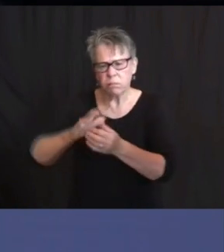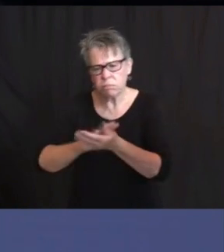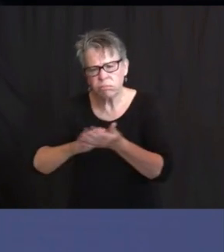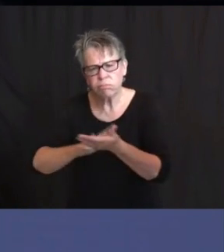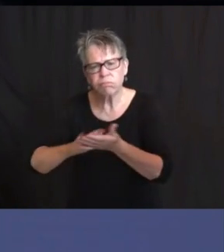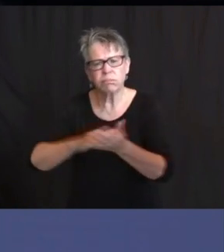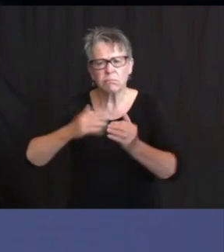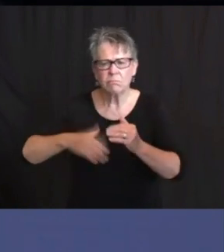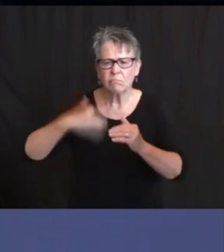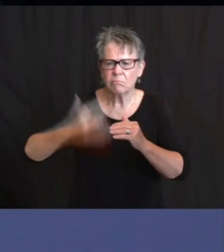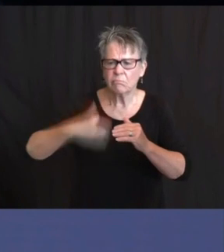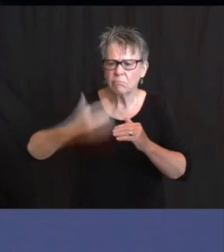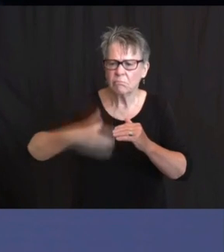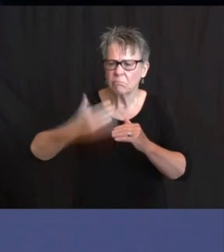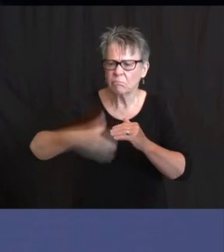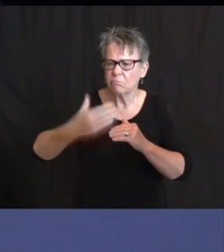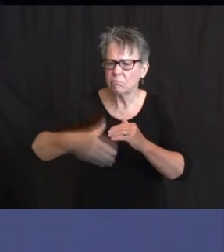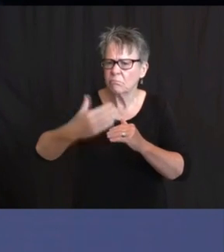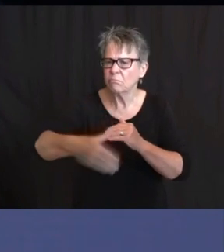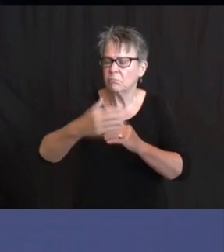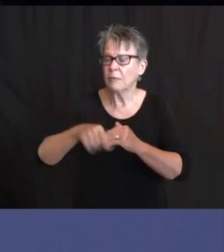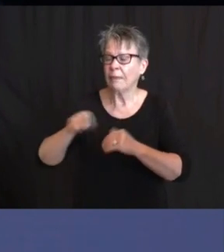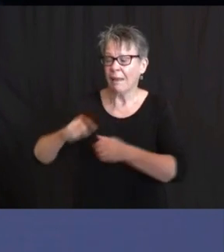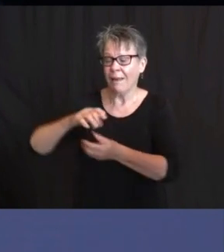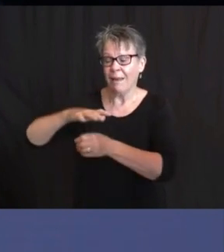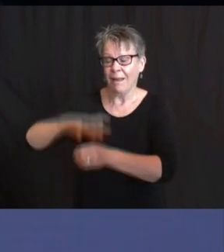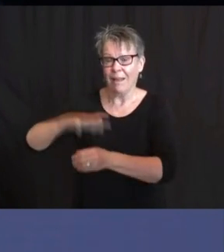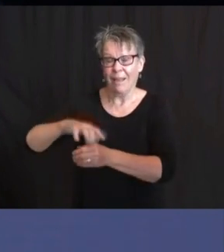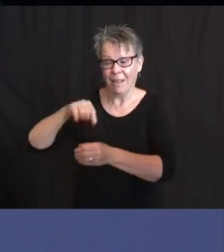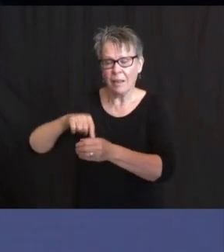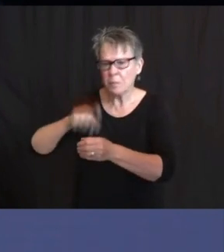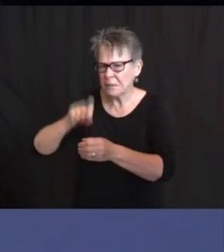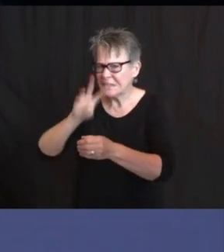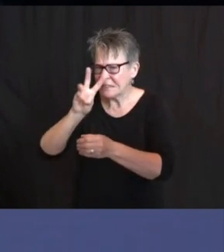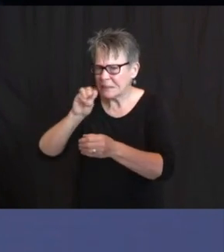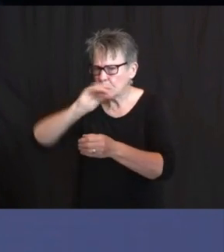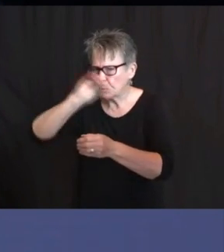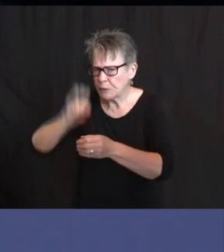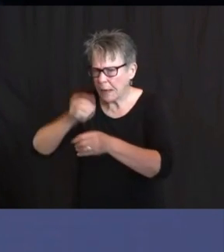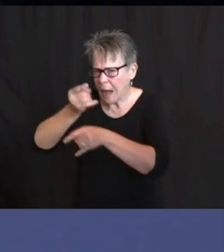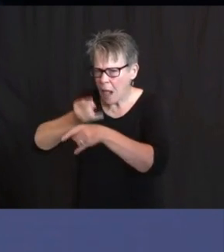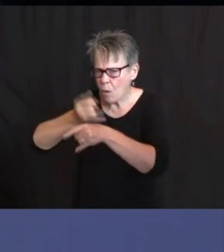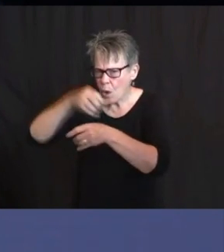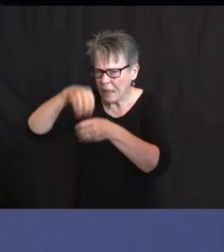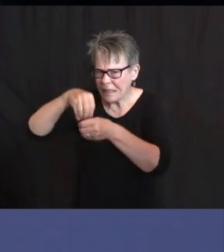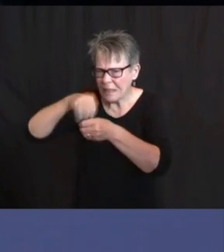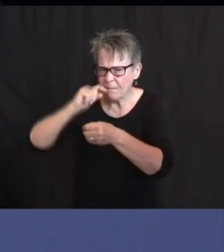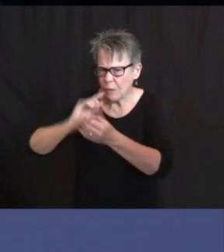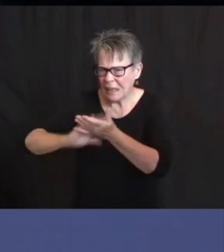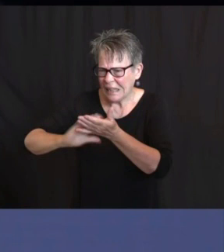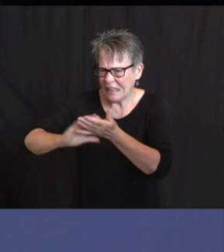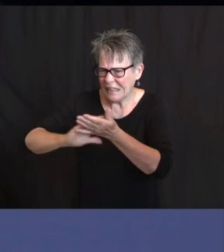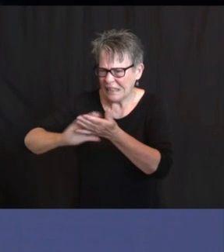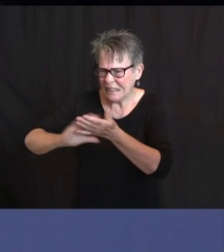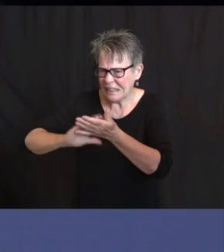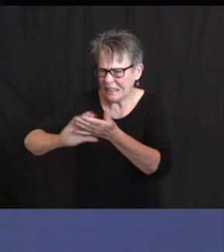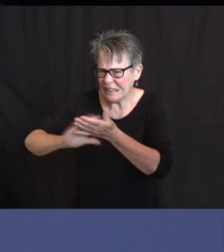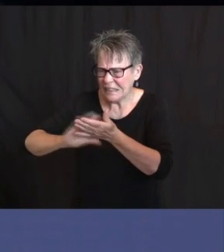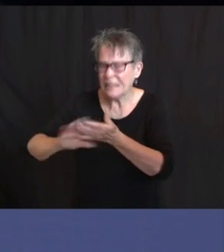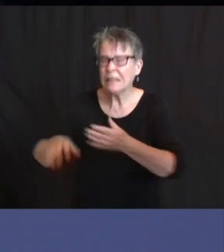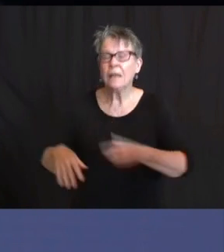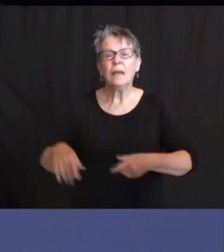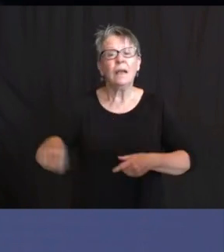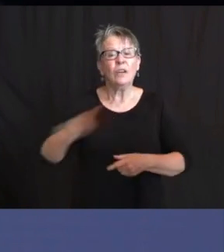stay home if you are sick. Avoid close contact with people who are sick. Cover your cough or sneeze with a